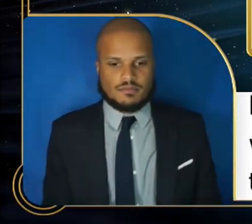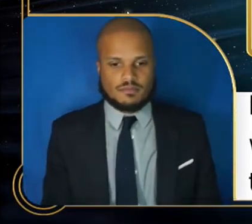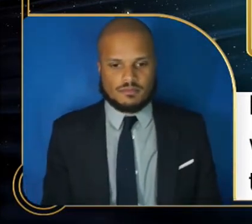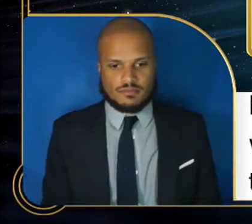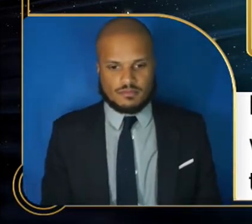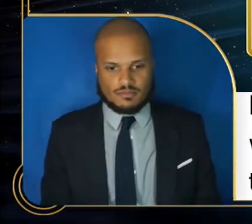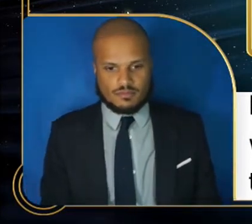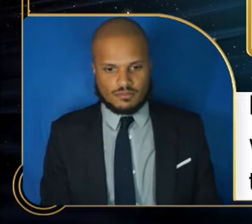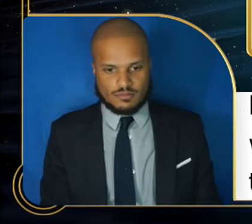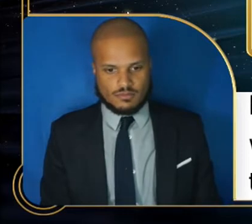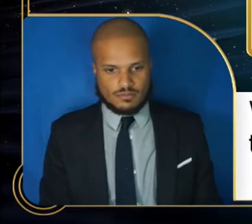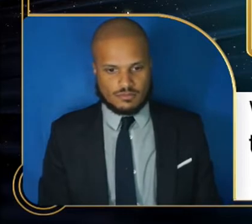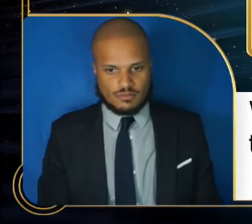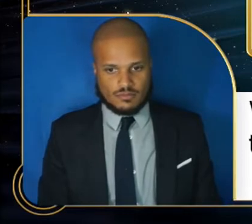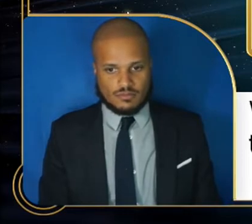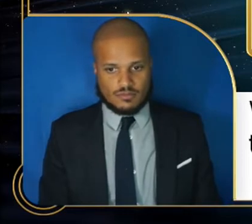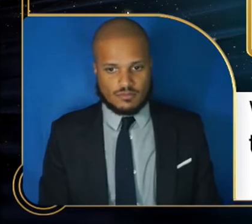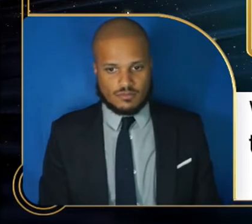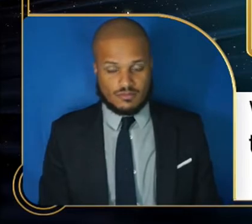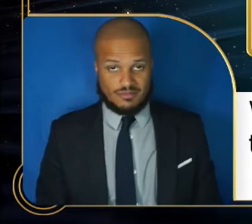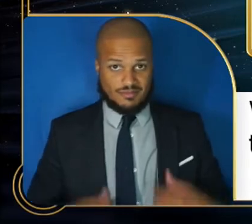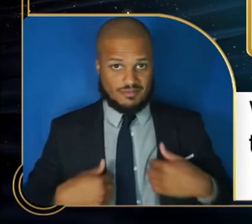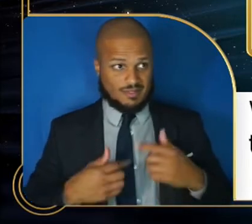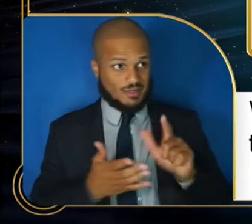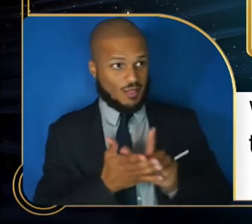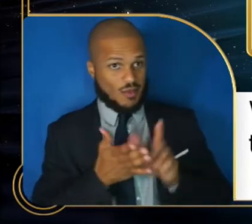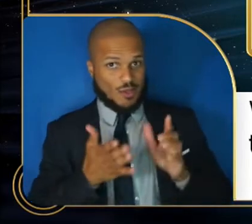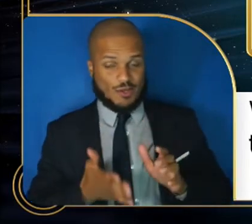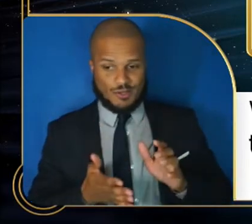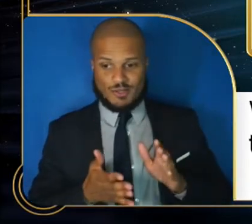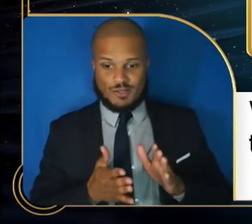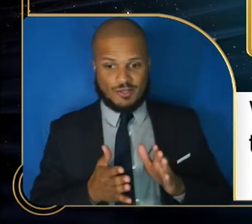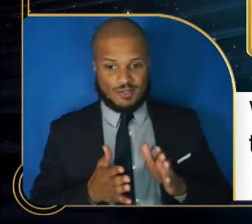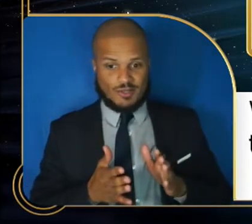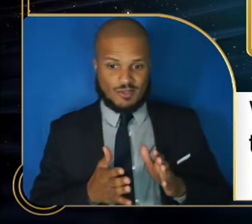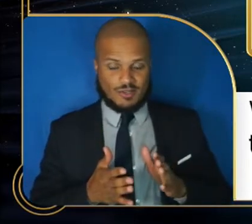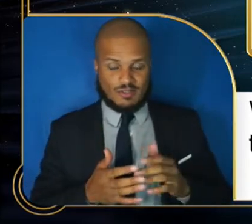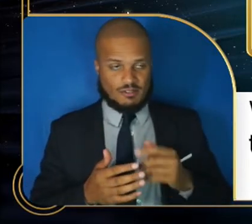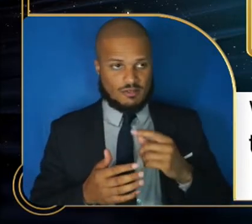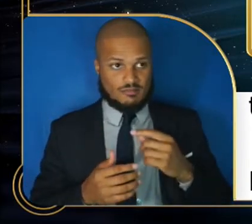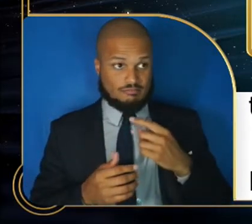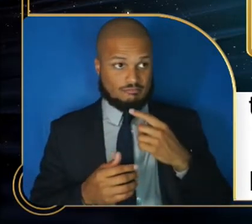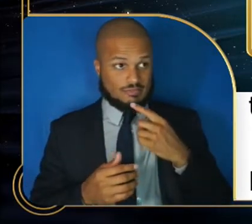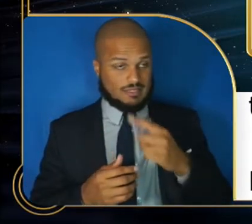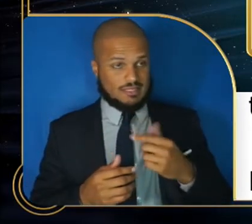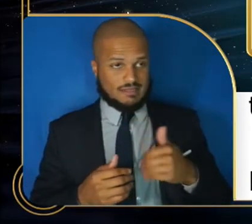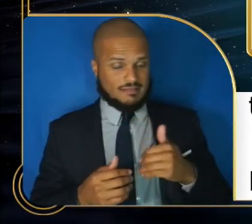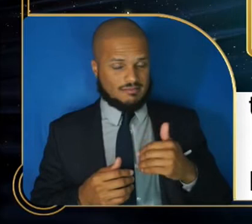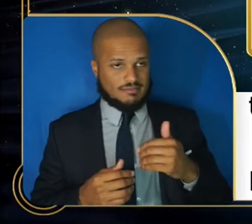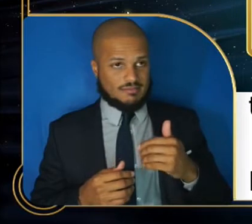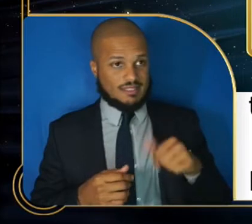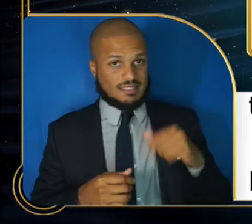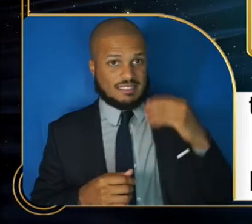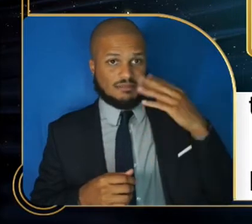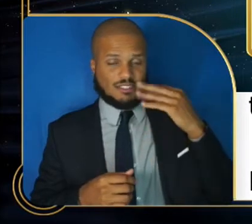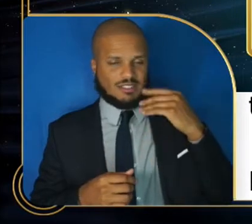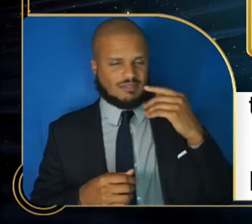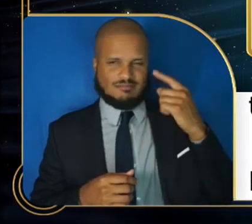It's been, for a lawyer nerd, it was just kind of a dream experience. And so thank you, all of